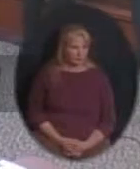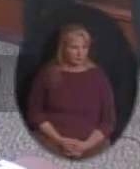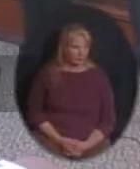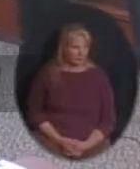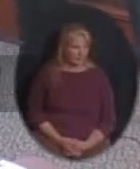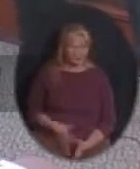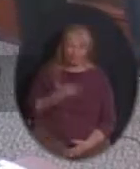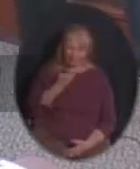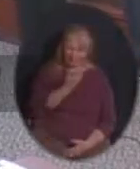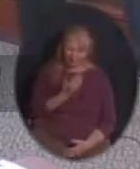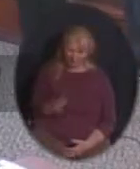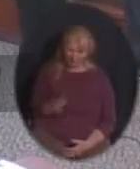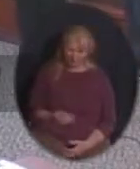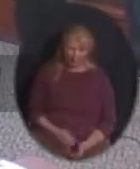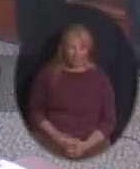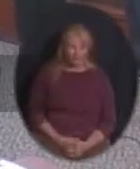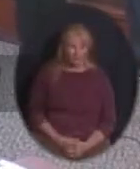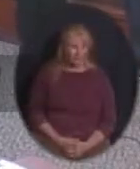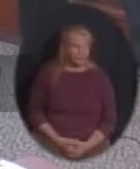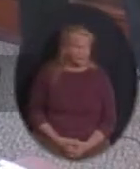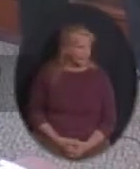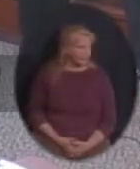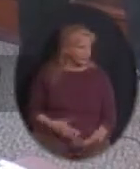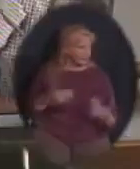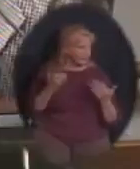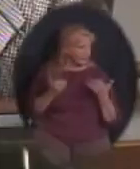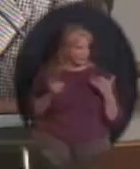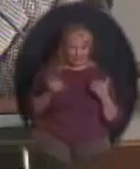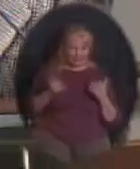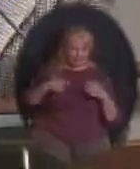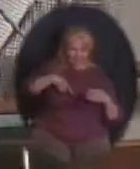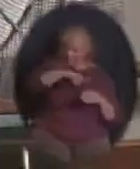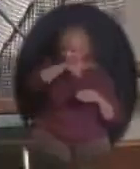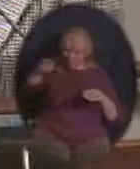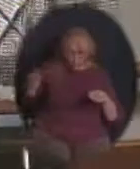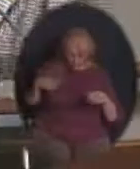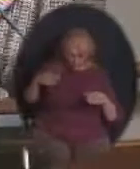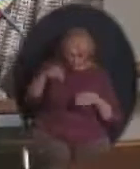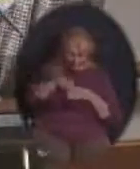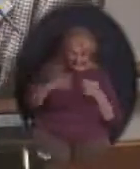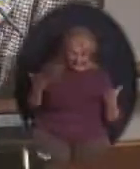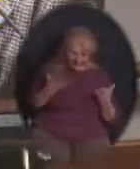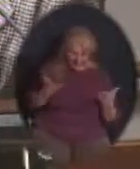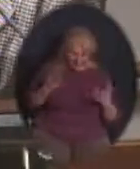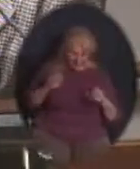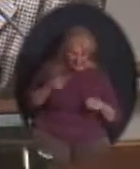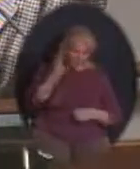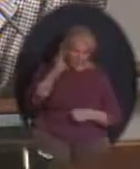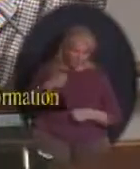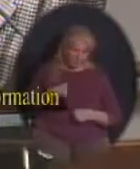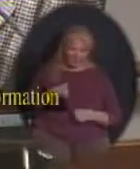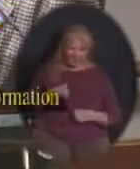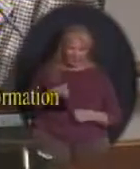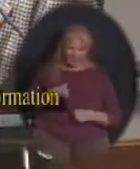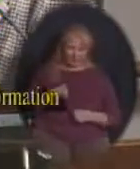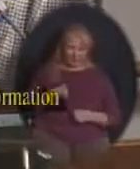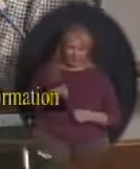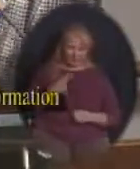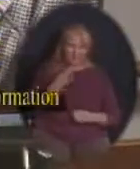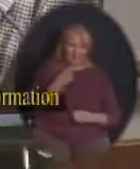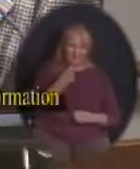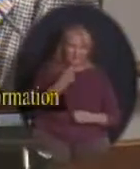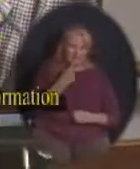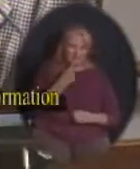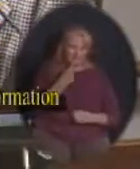Thank you, Mayor. Now that I have you all in here, where you can hear me, I'm going to just make a quick little housekeeping